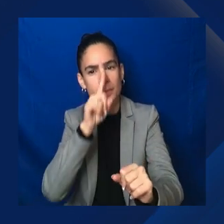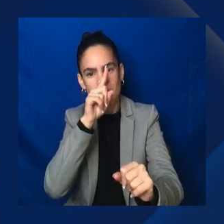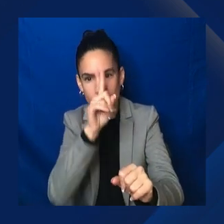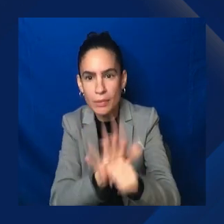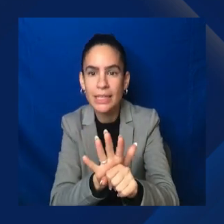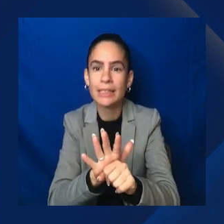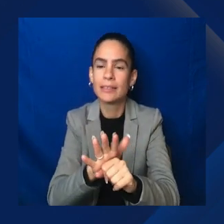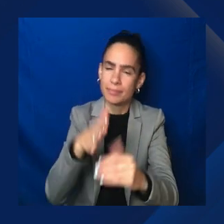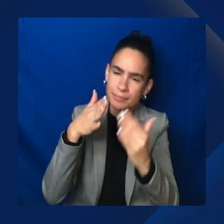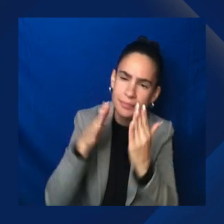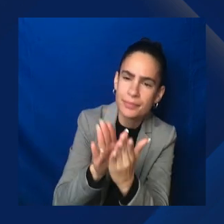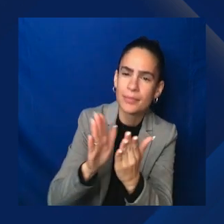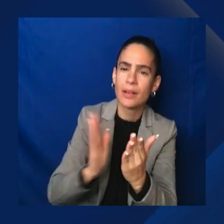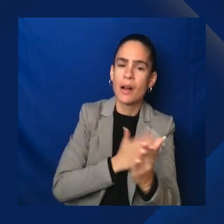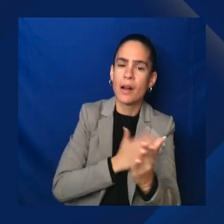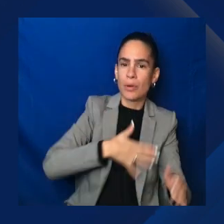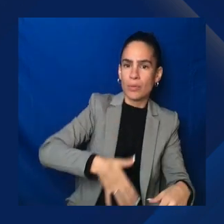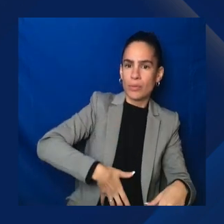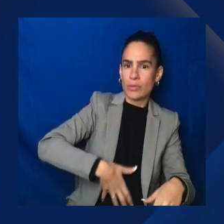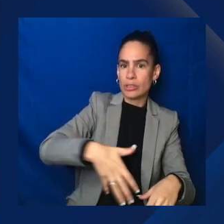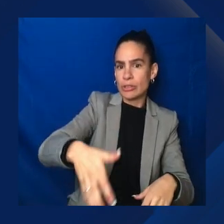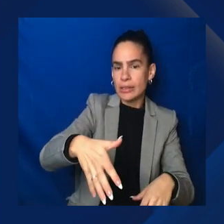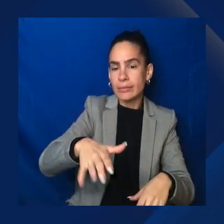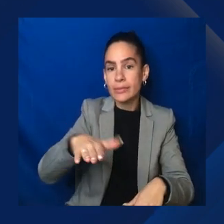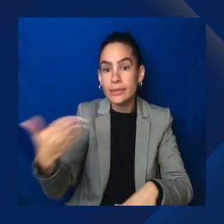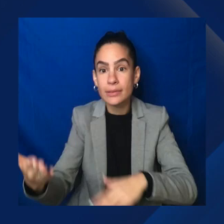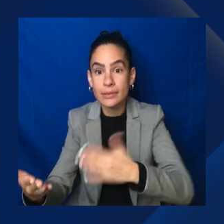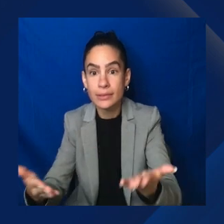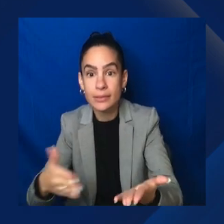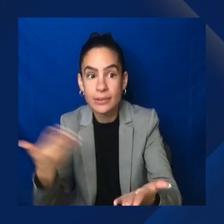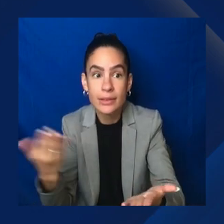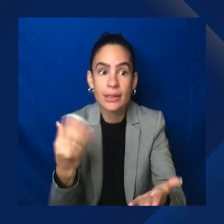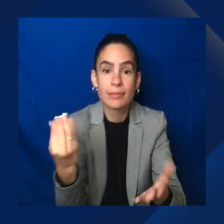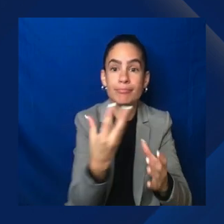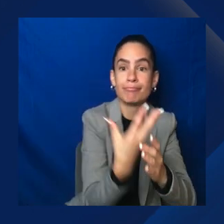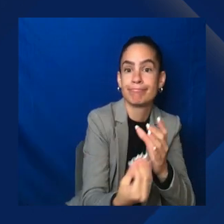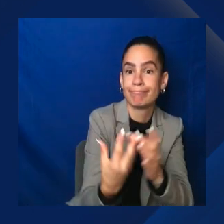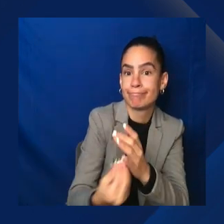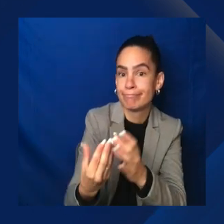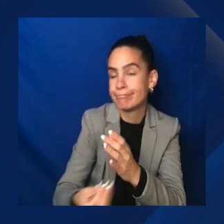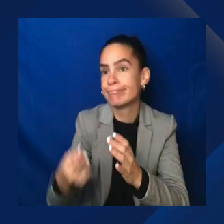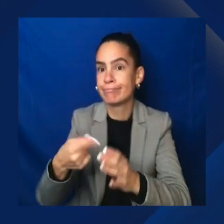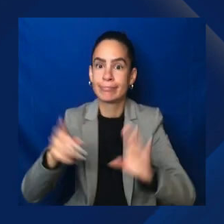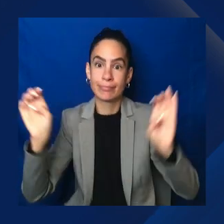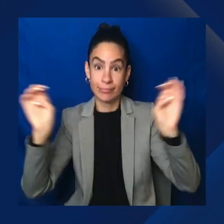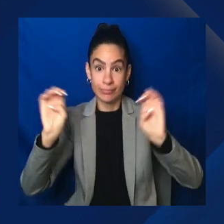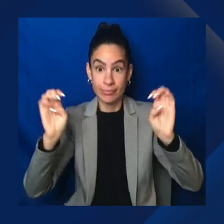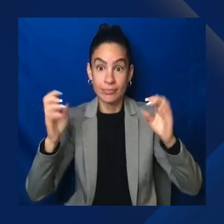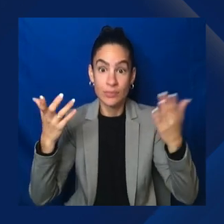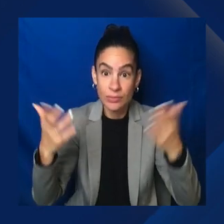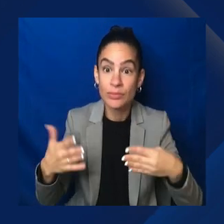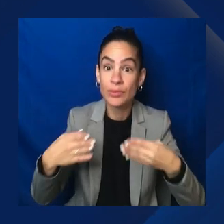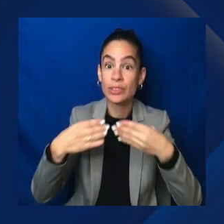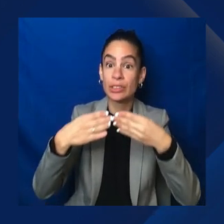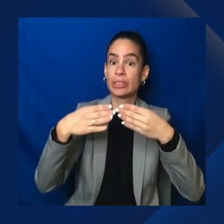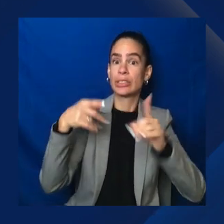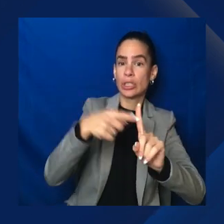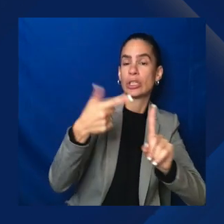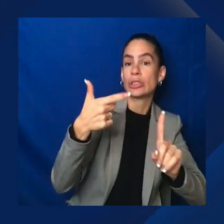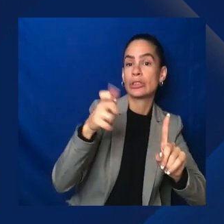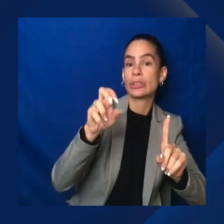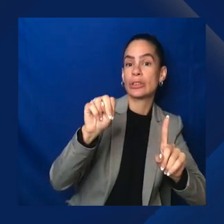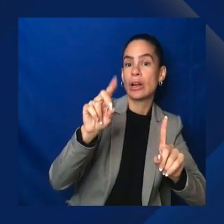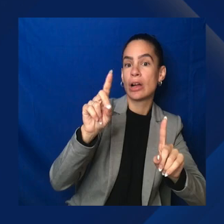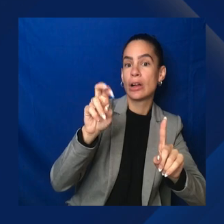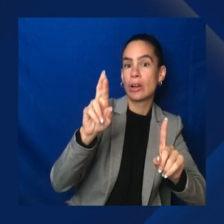and morbidity crisis. The White House Gender Policy Council has worked alongside colleagues across the government on this key